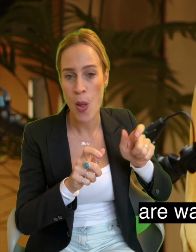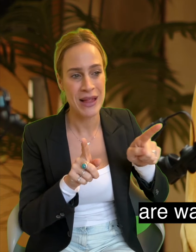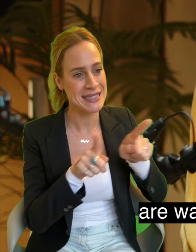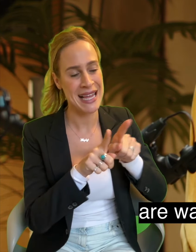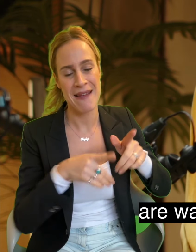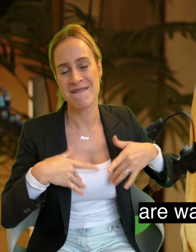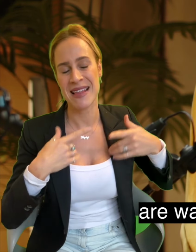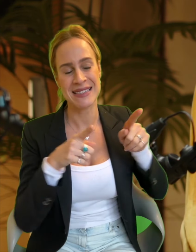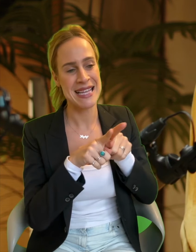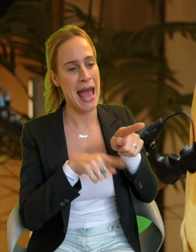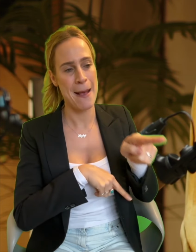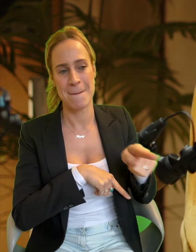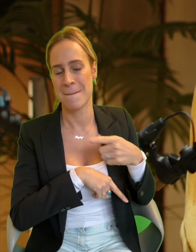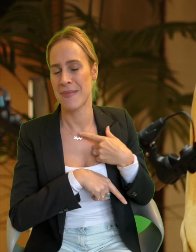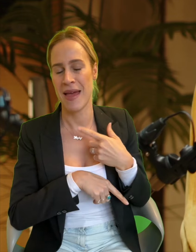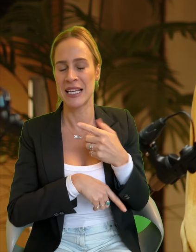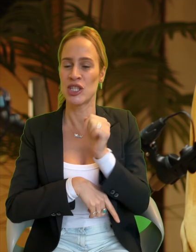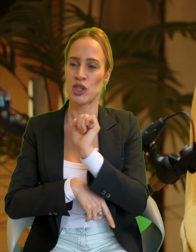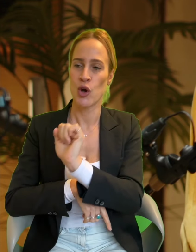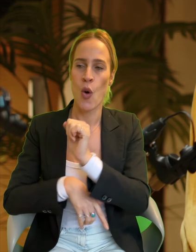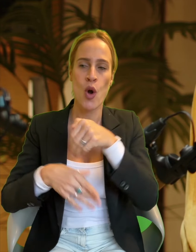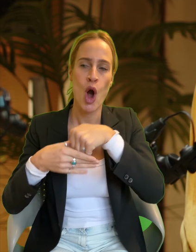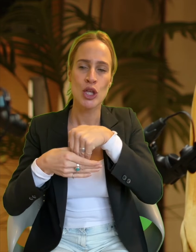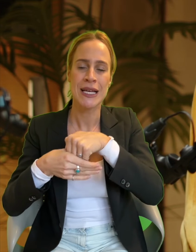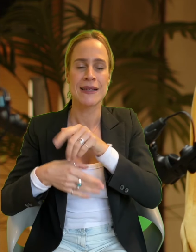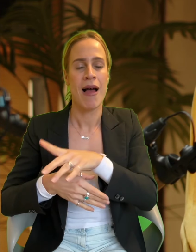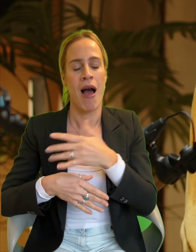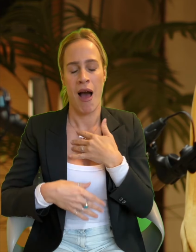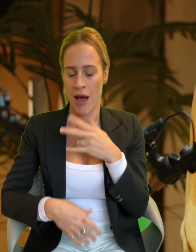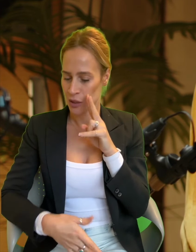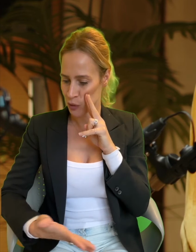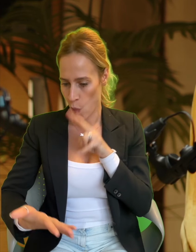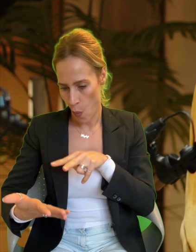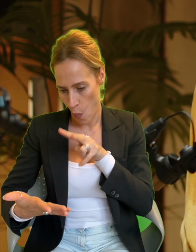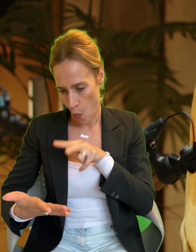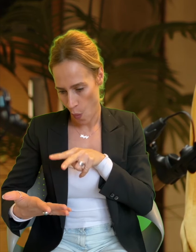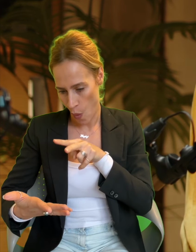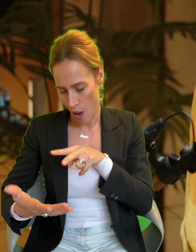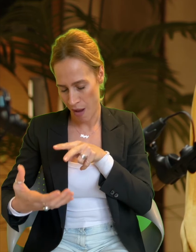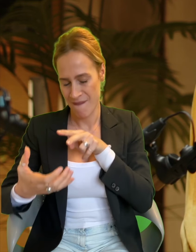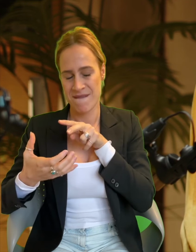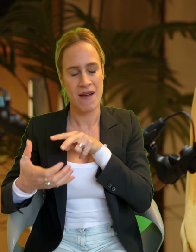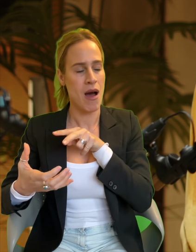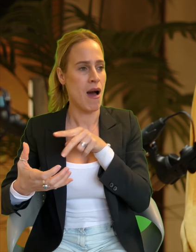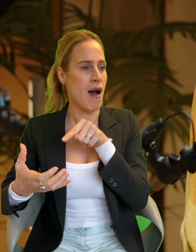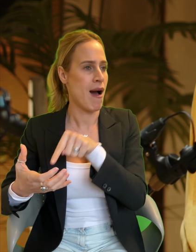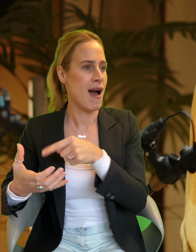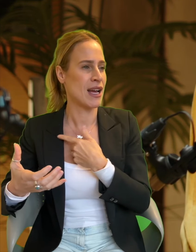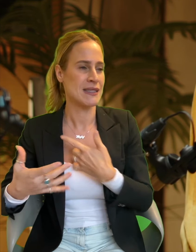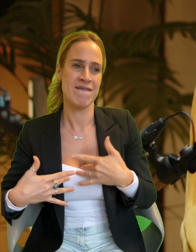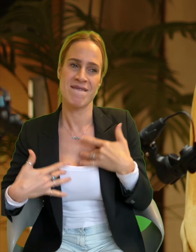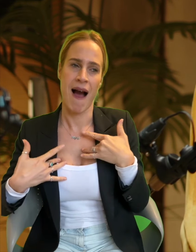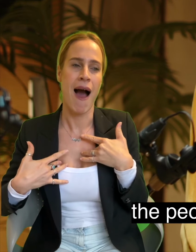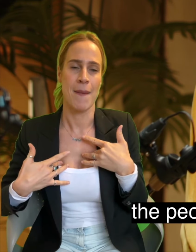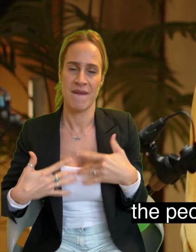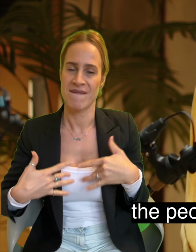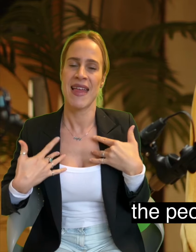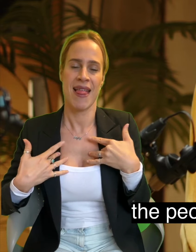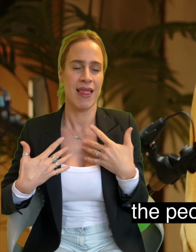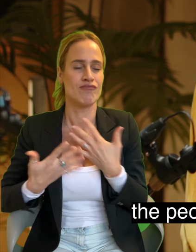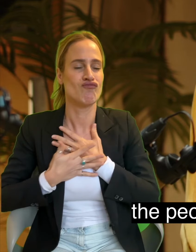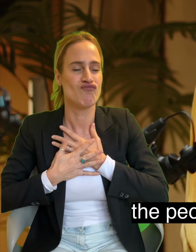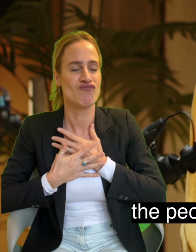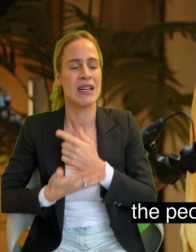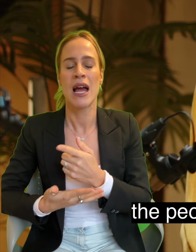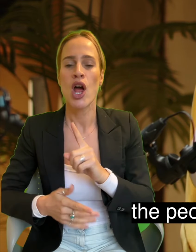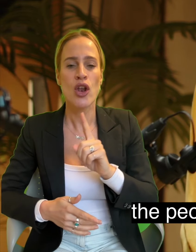as I saw it, I was like, that is my vibe. And not just what you're doing with the people